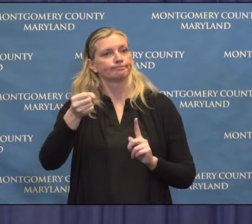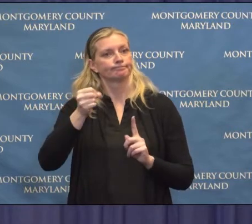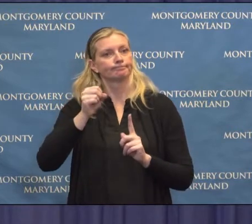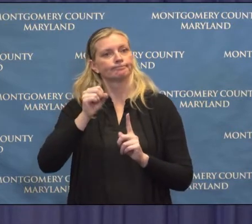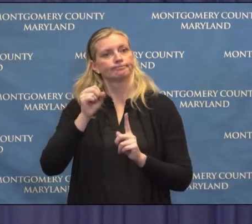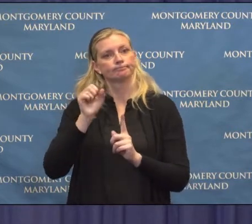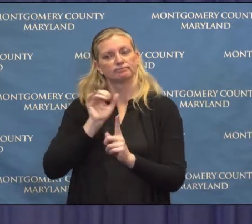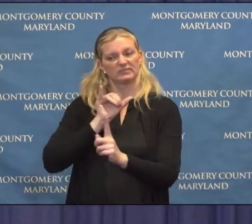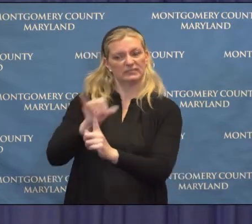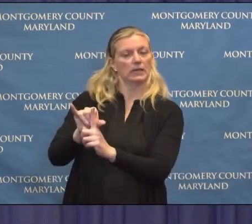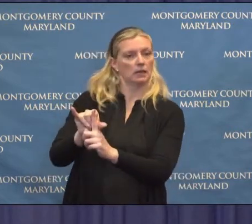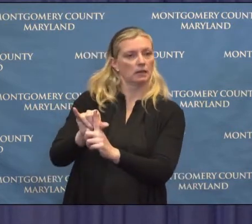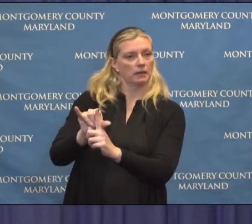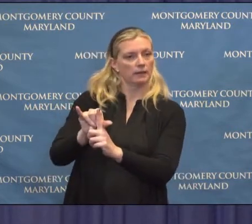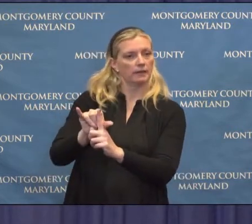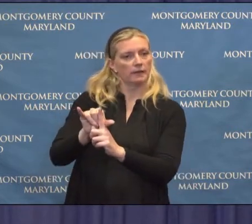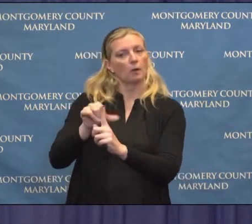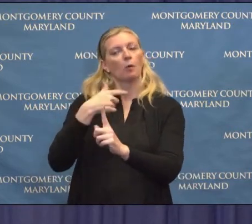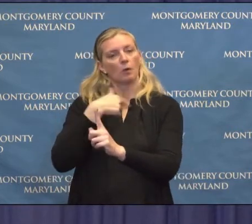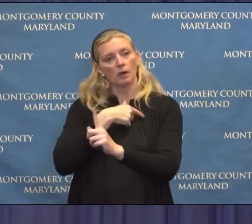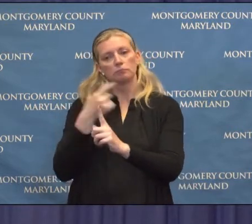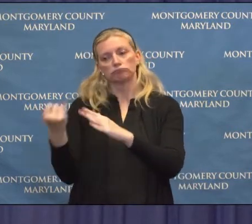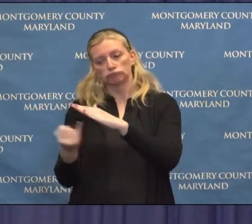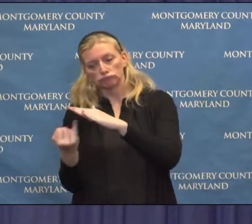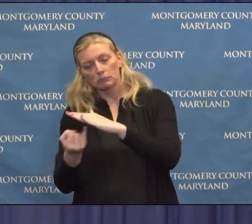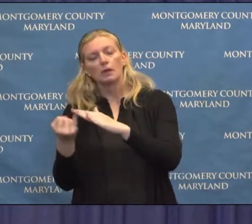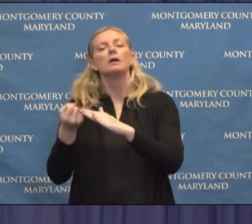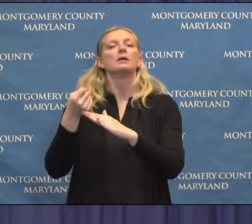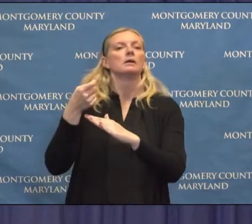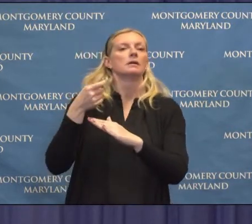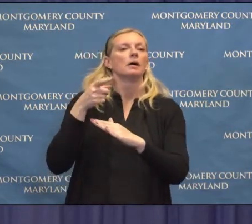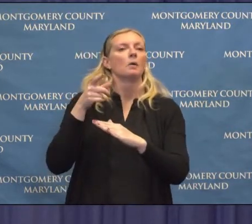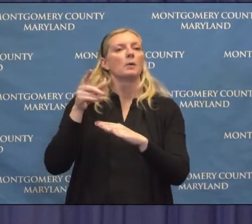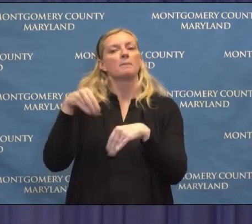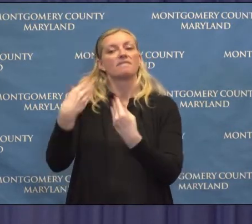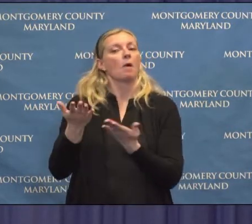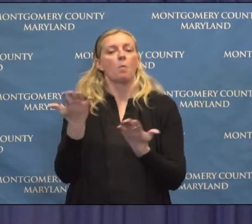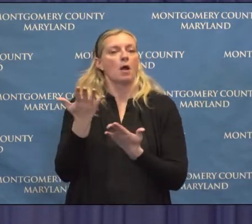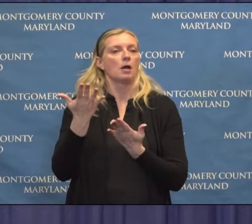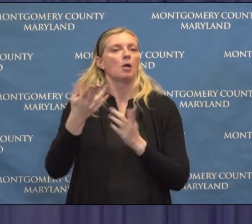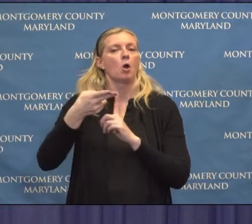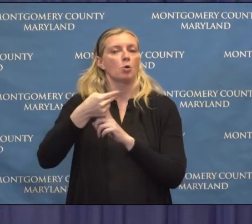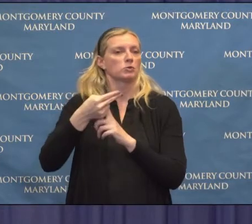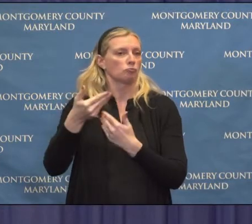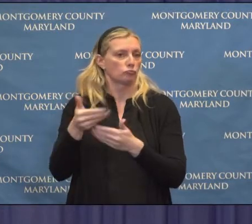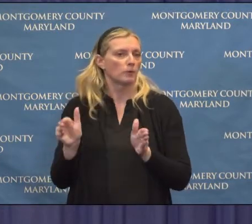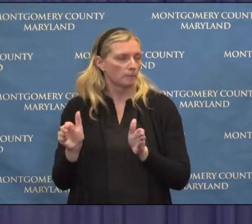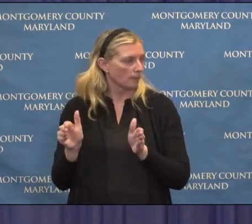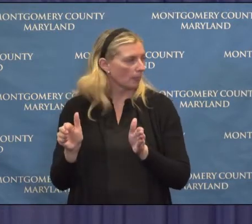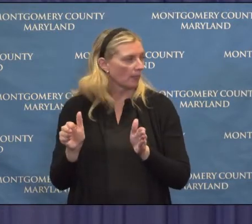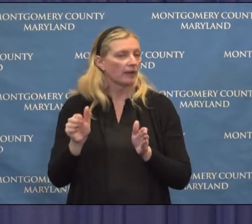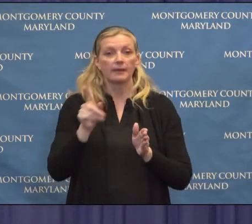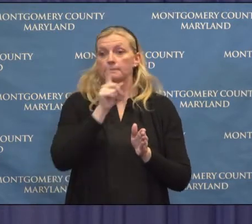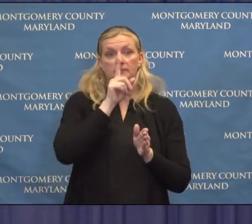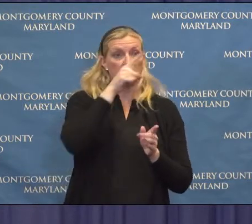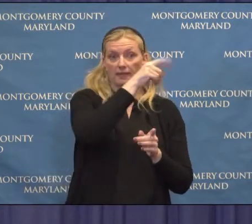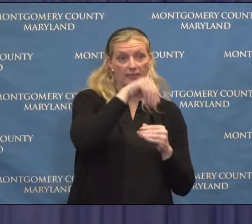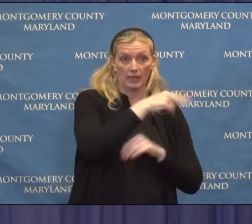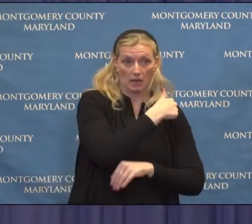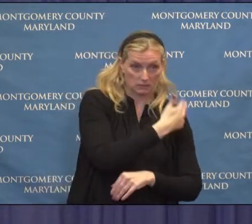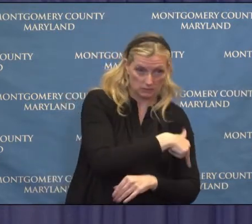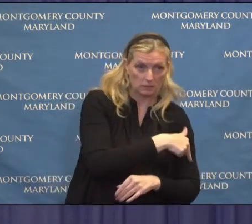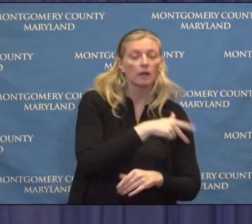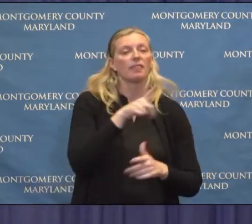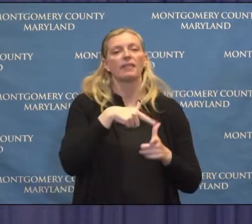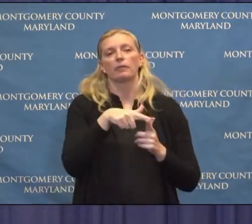So people most at risk are the people in the midst of this. If they're not in the hospital, we've got them in a